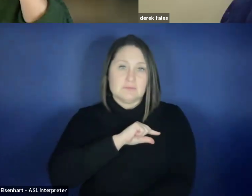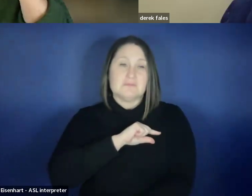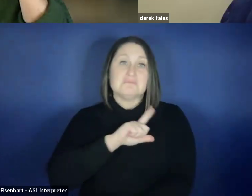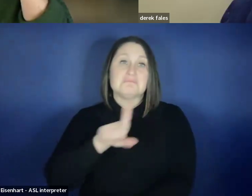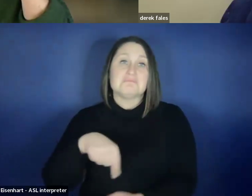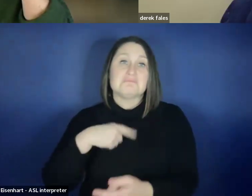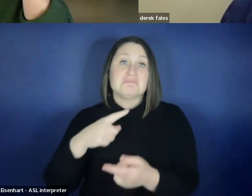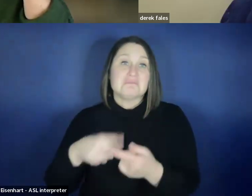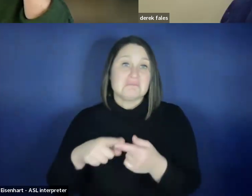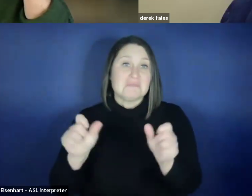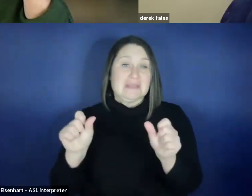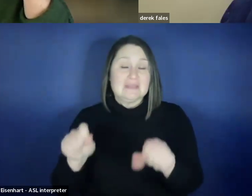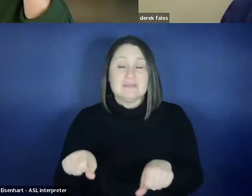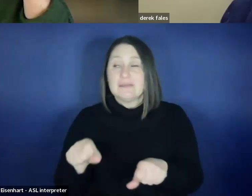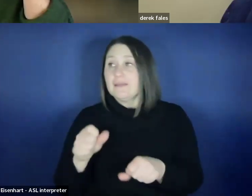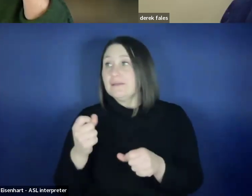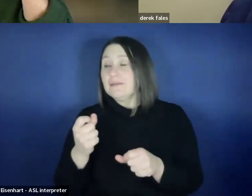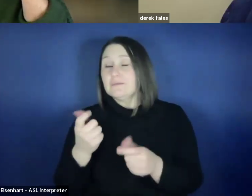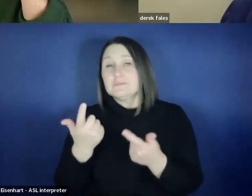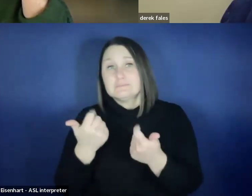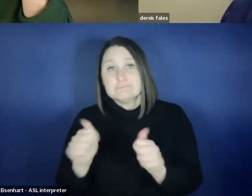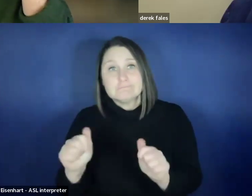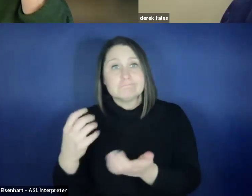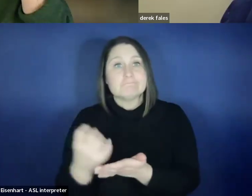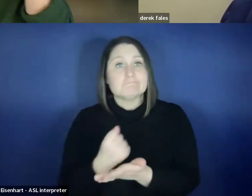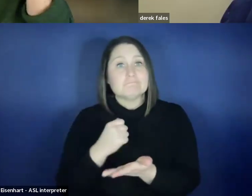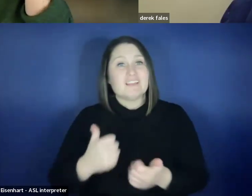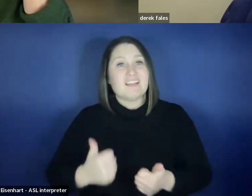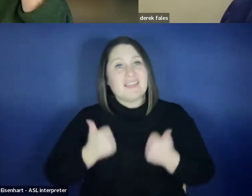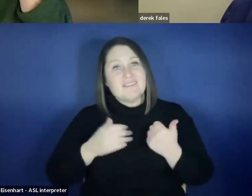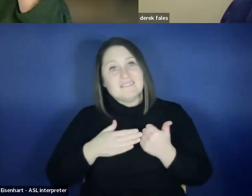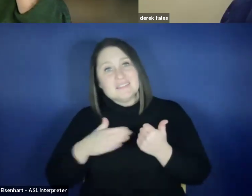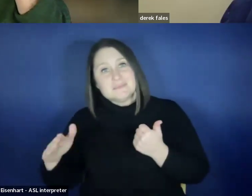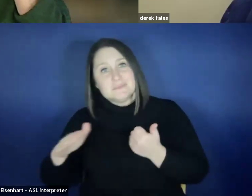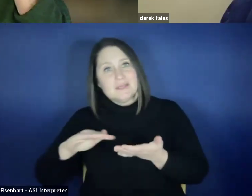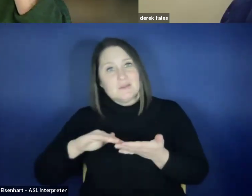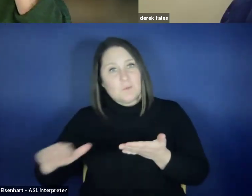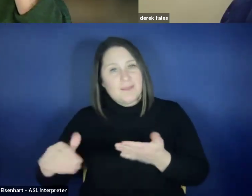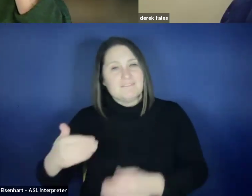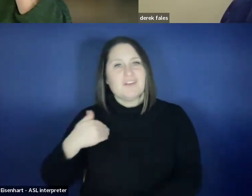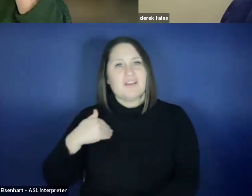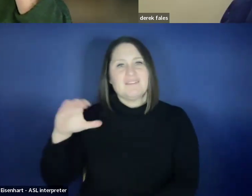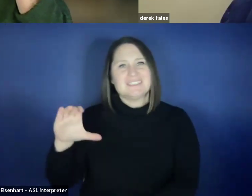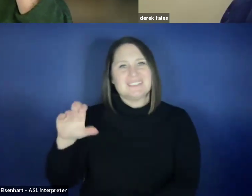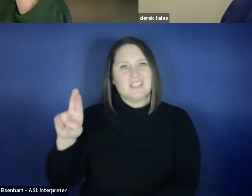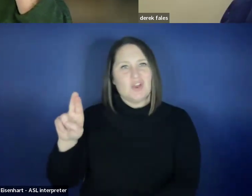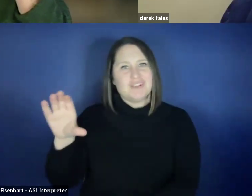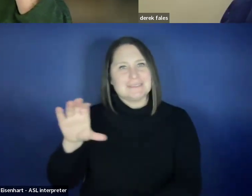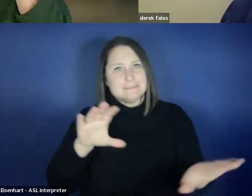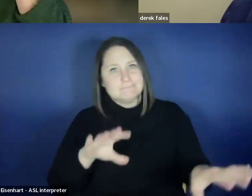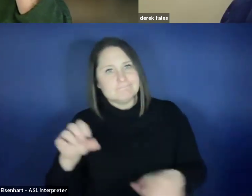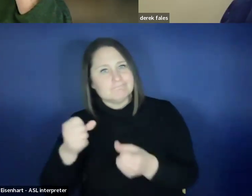seek a lifespan waiver. And at that time, there's a community resource coordinator who would support